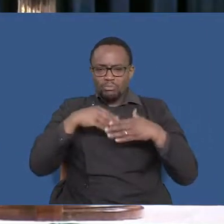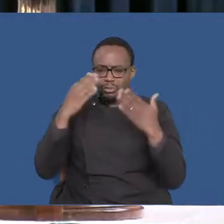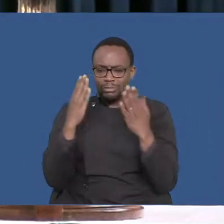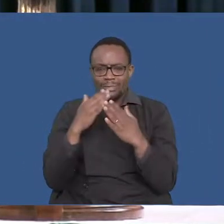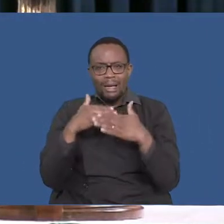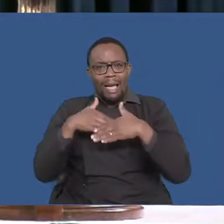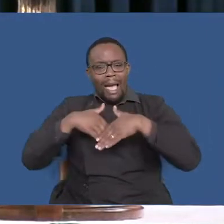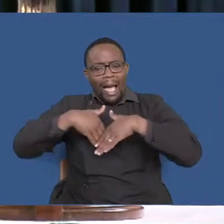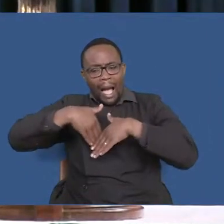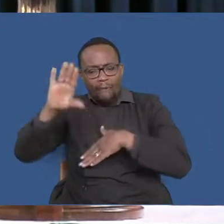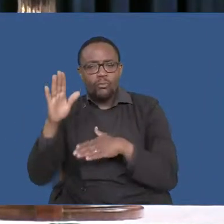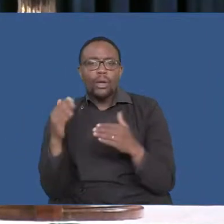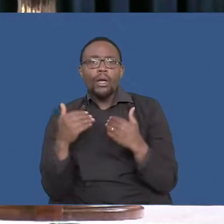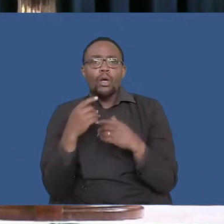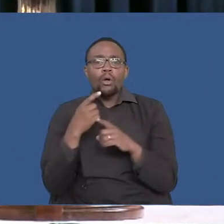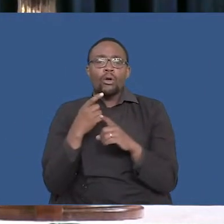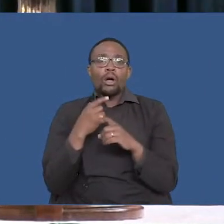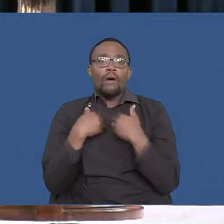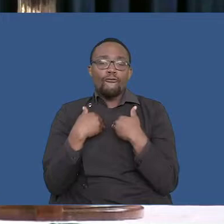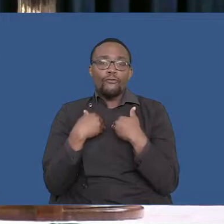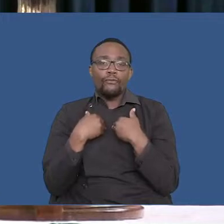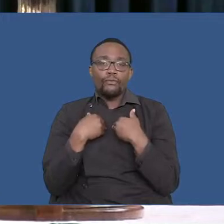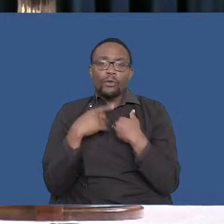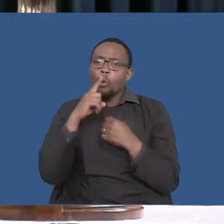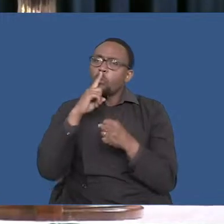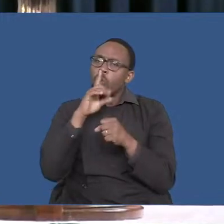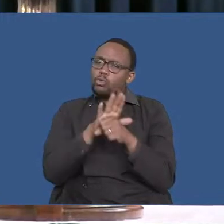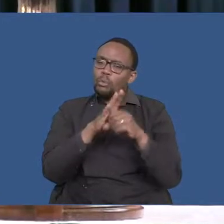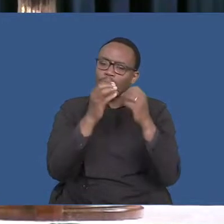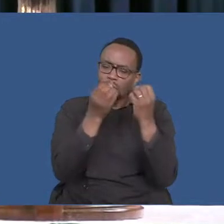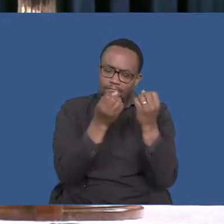through lust. These are great promises that God gives us.